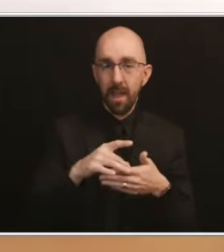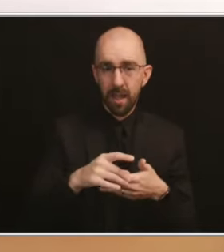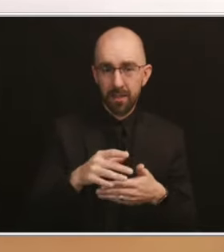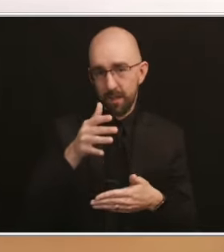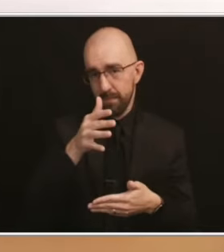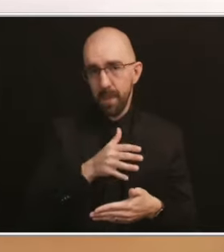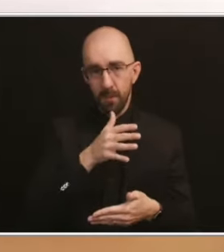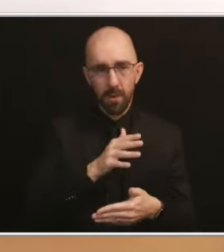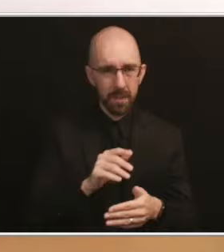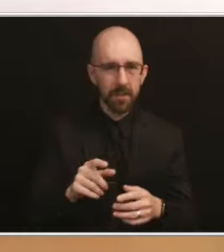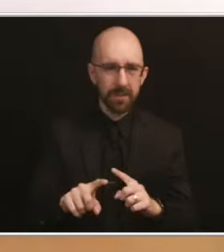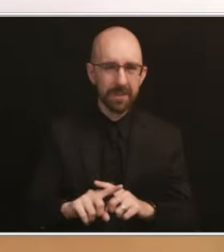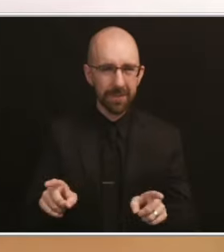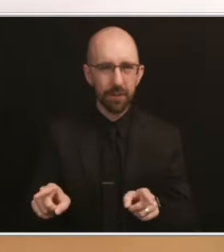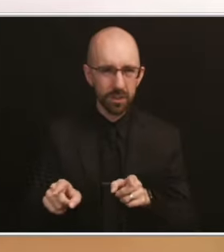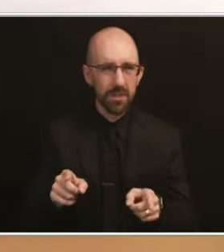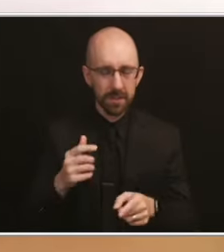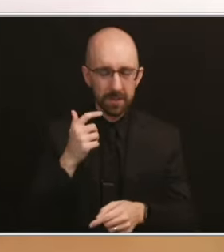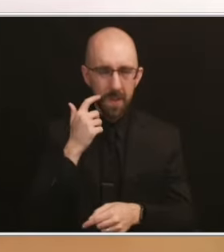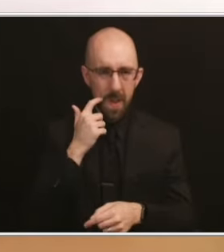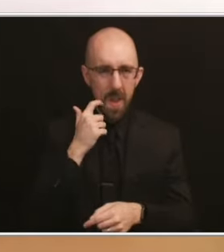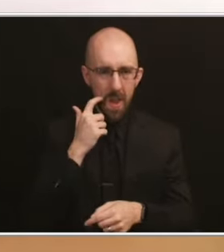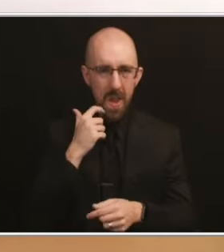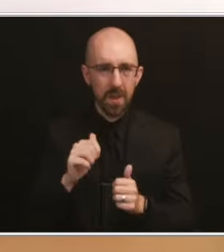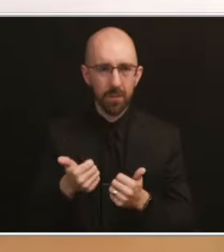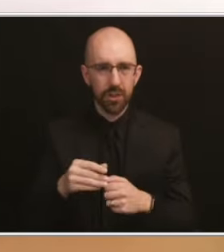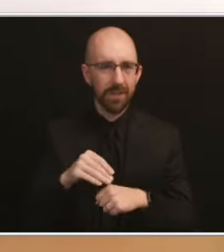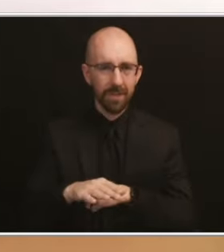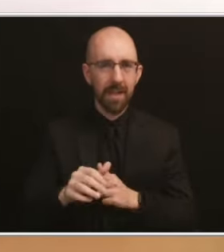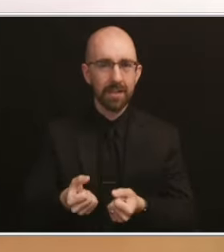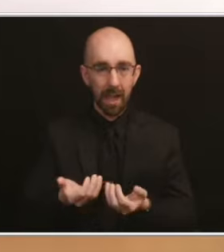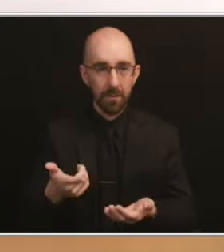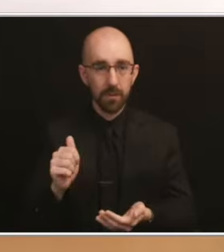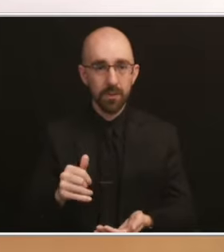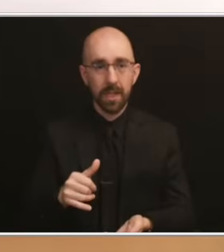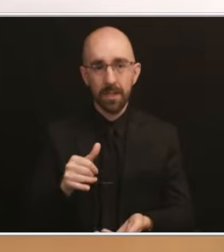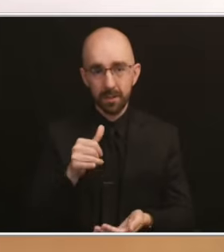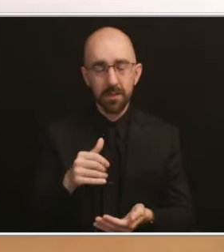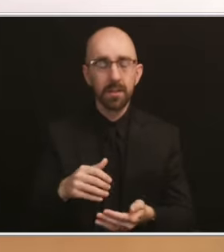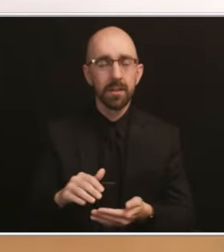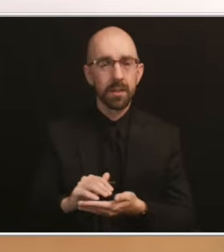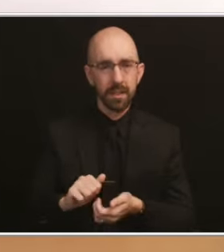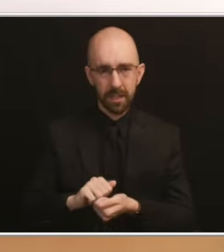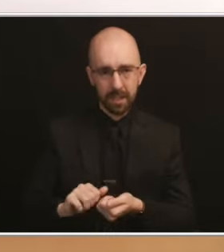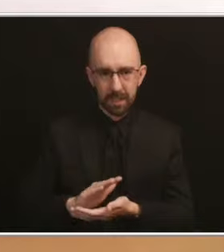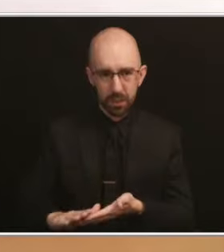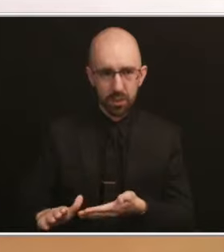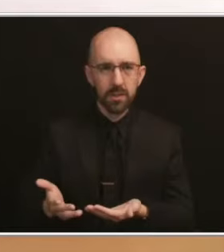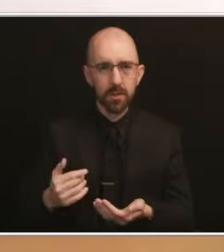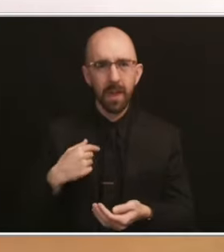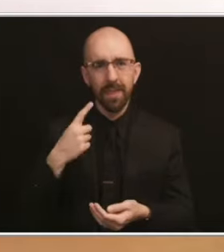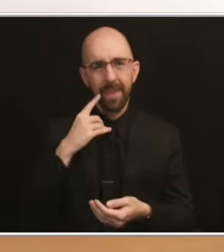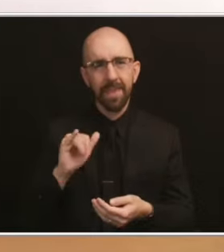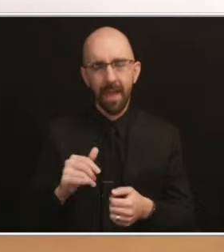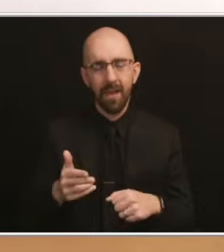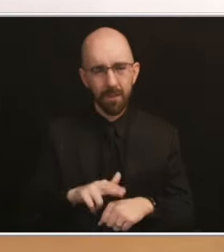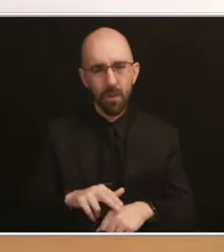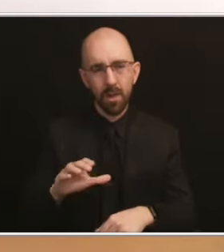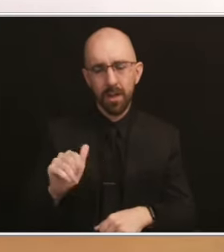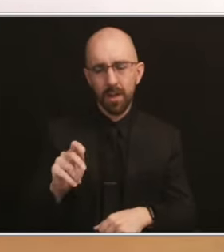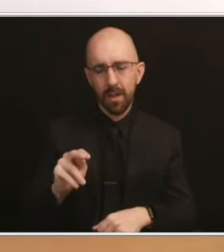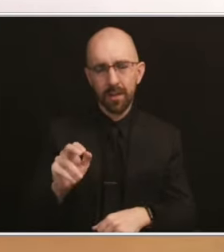also differs, which affects how much you can clear the alcohol. So I think that's, and of course, cancer